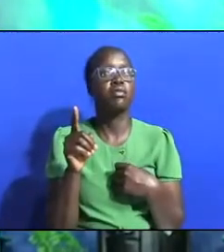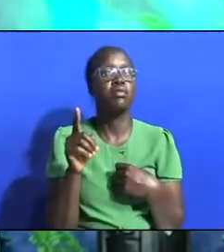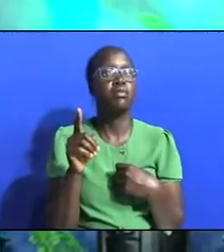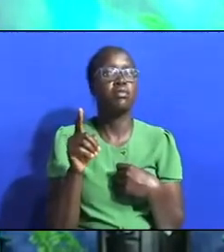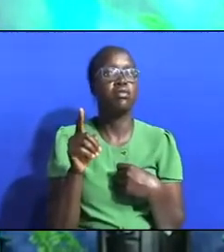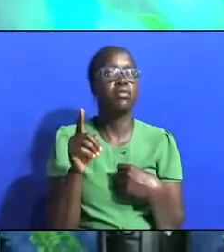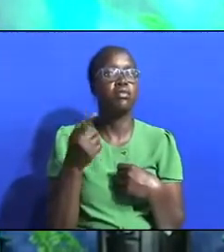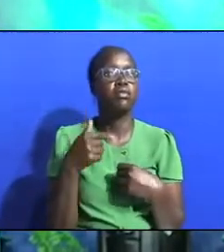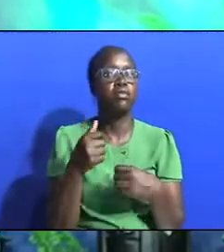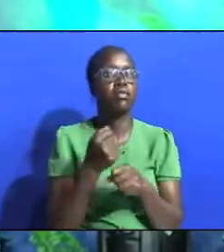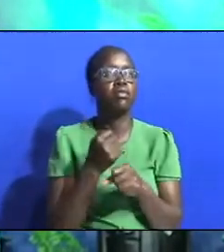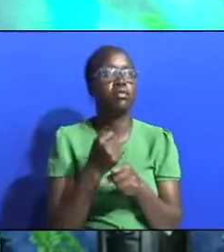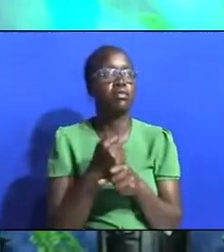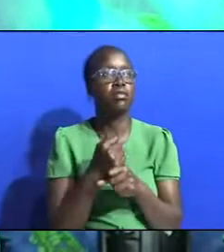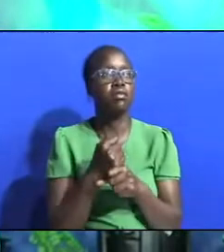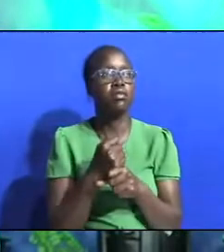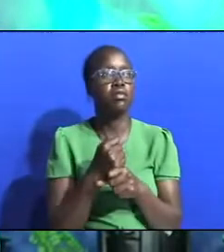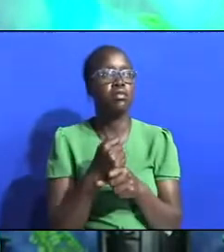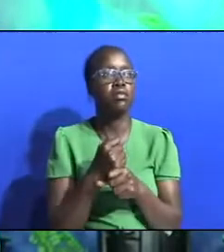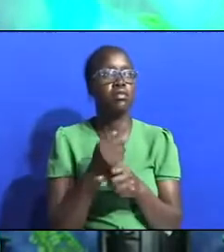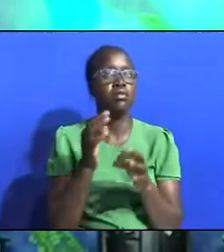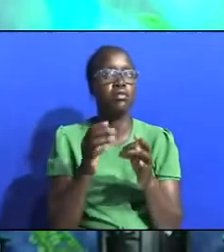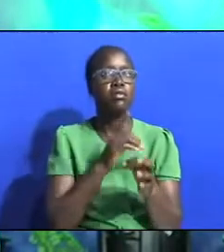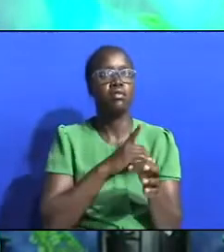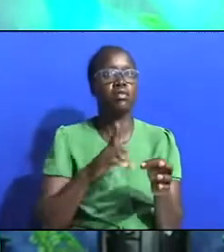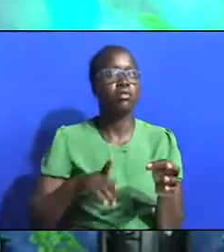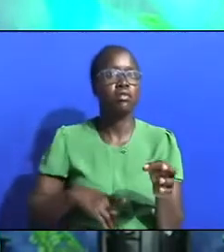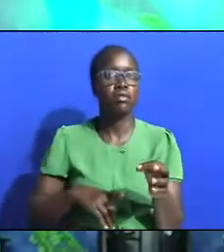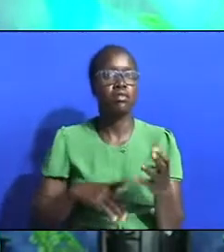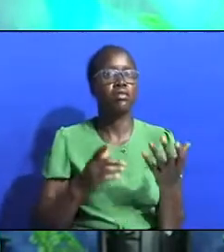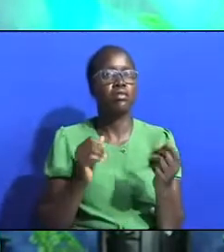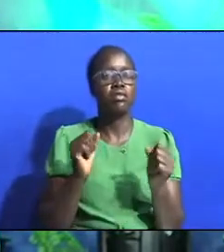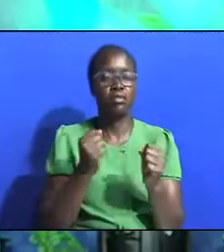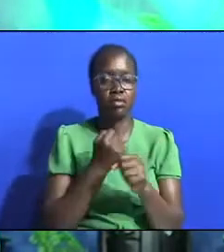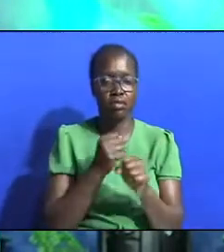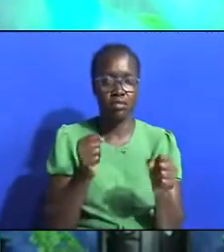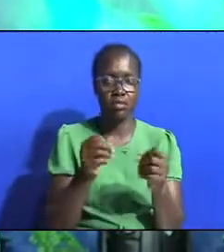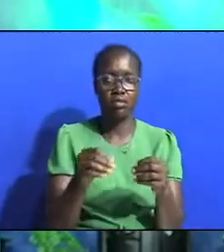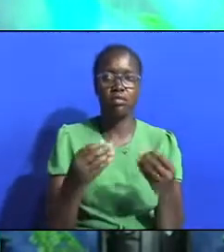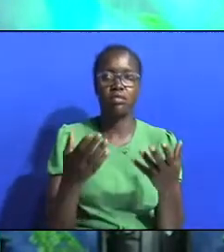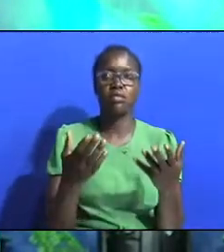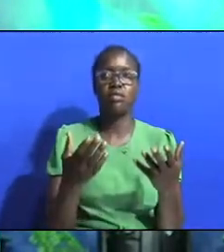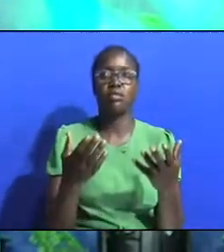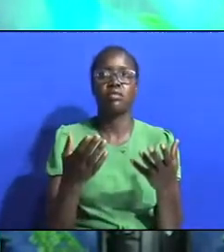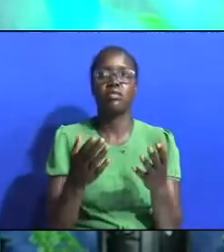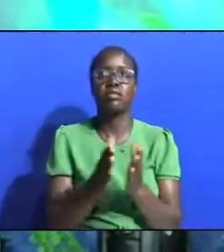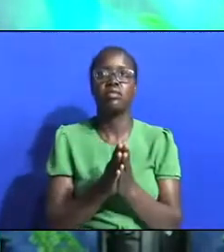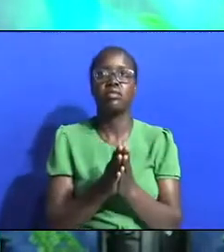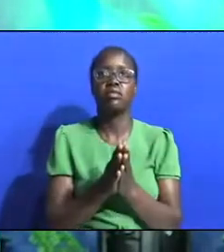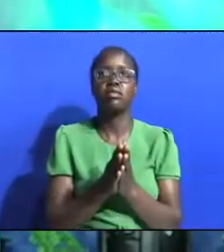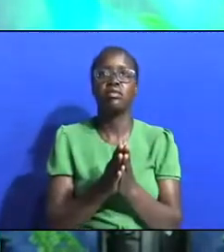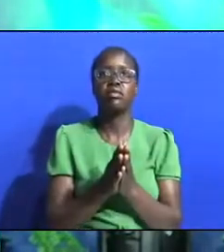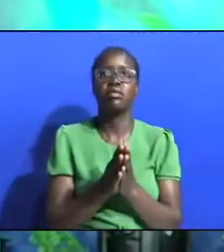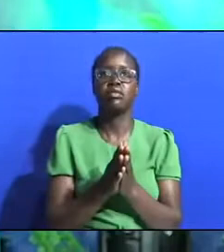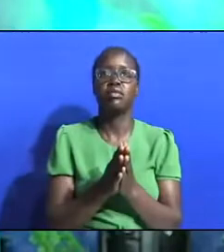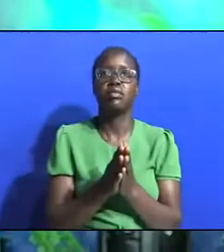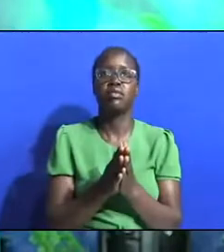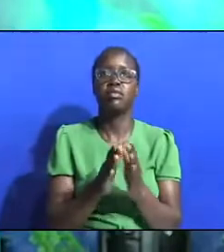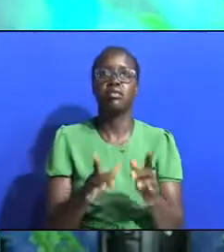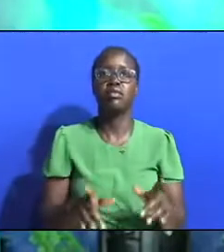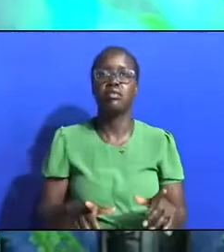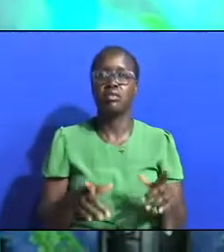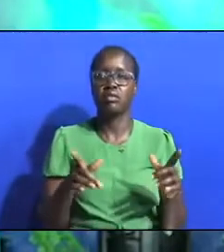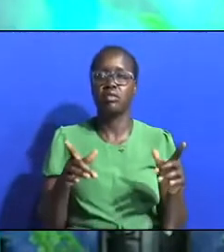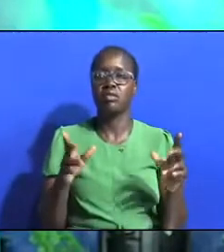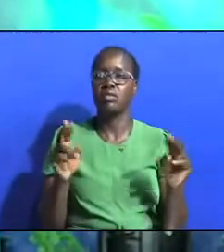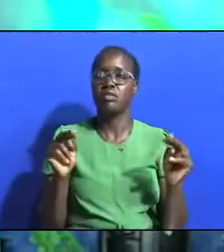are to work, and it's not other people's salvation. So we're not to look at people's lives and how they're living their lives. No,